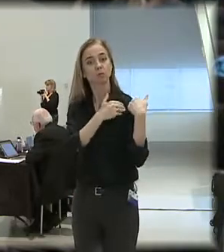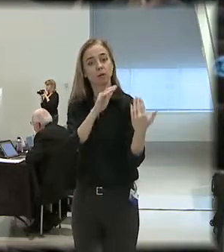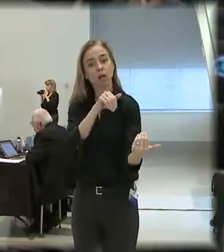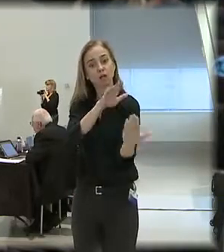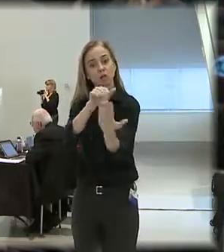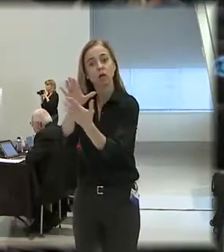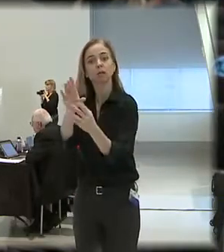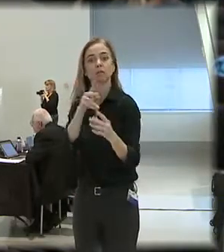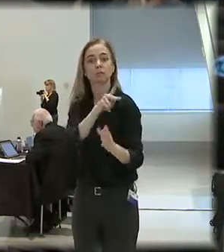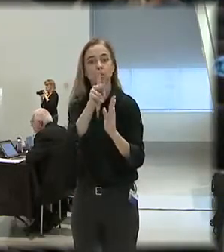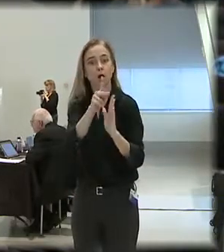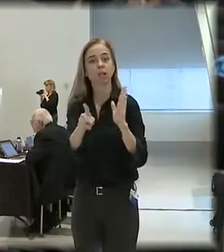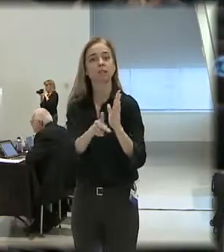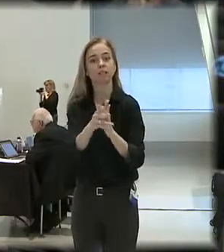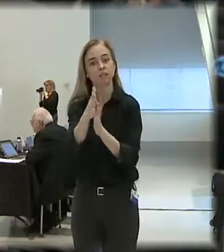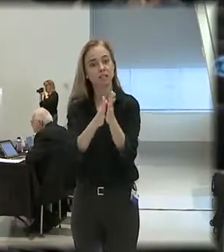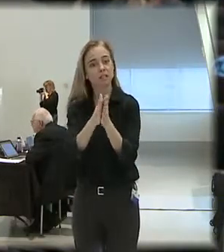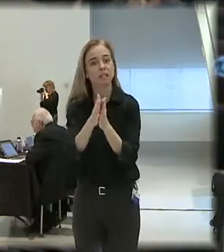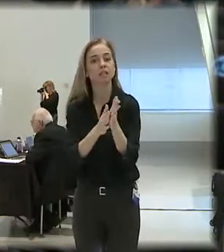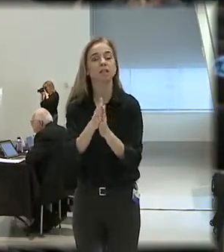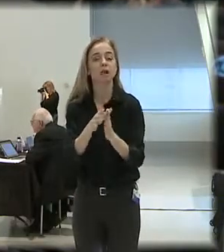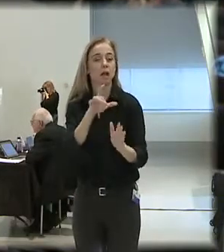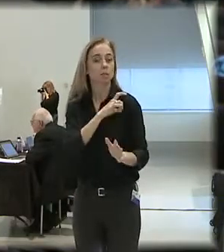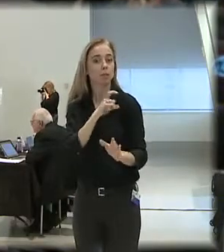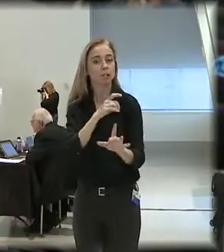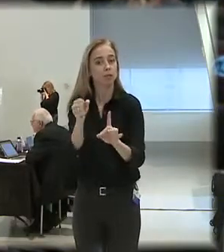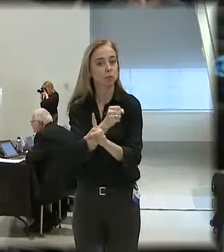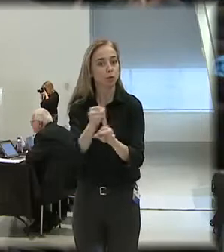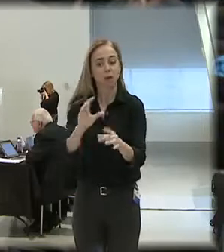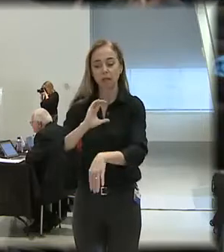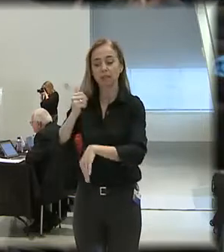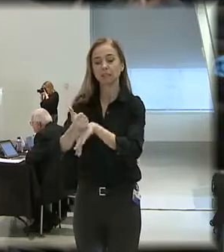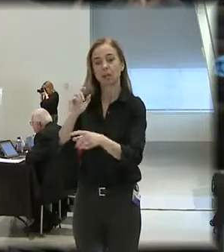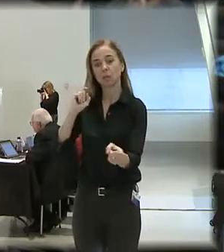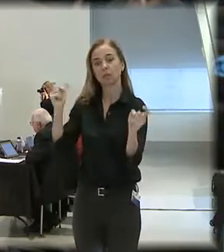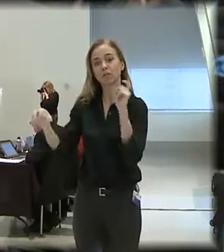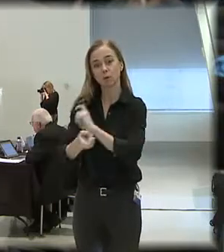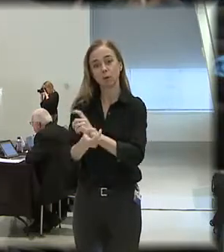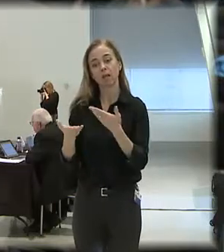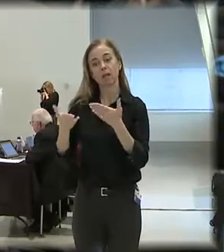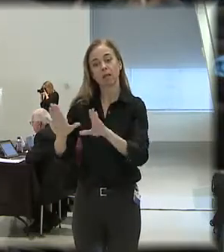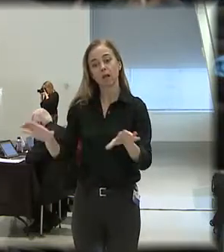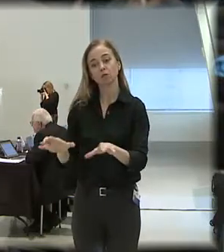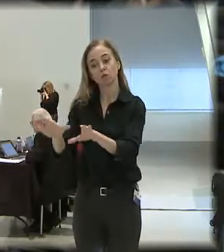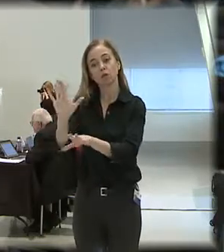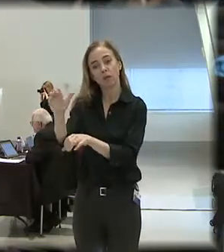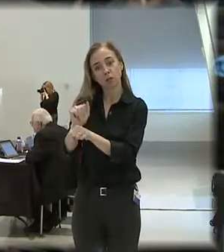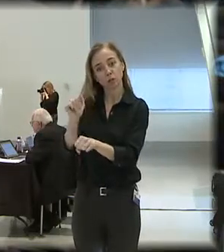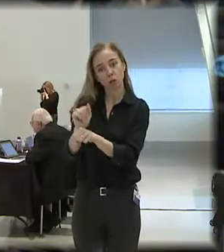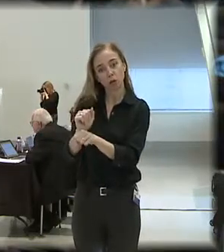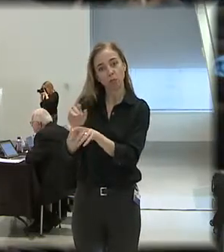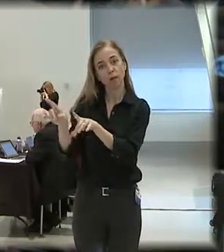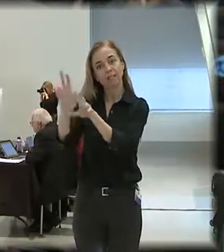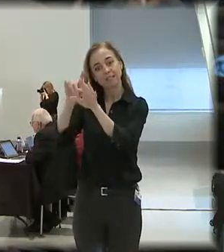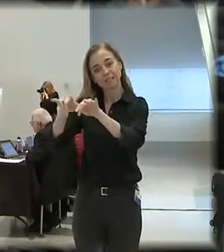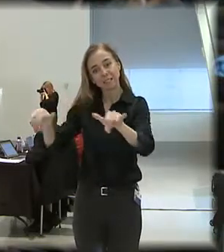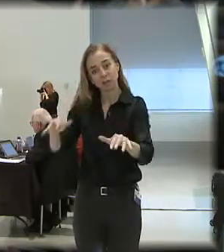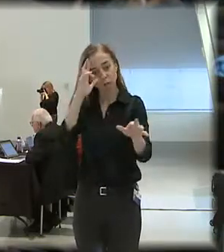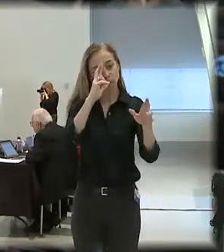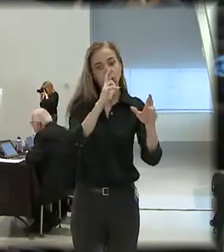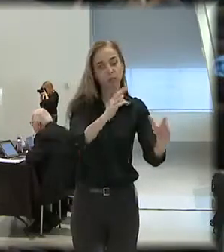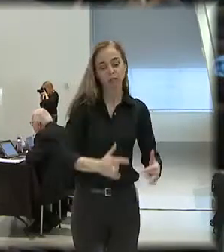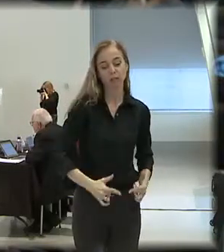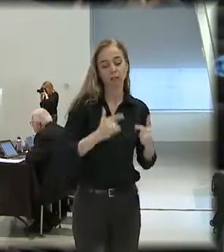policies that incentivize police brutality, and implement reforms that allow law enforcement to do their job while respecting the lives and dignity